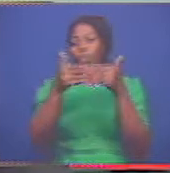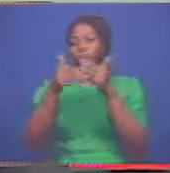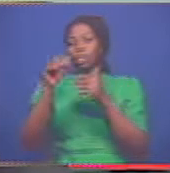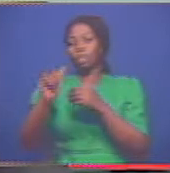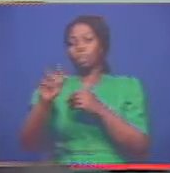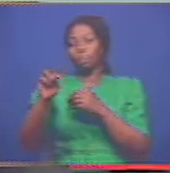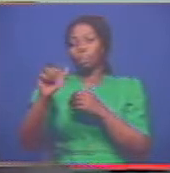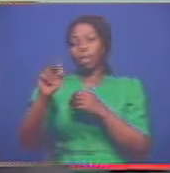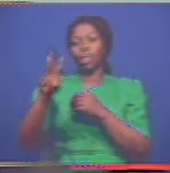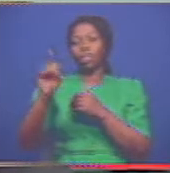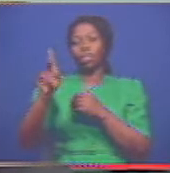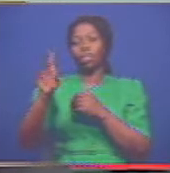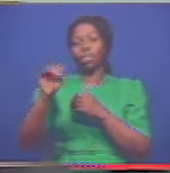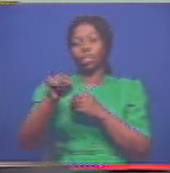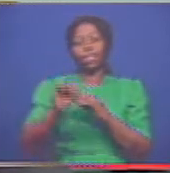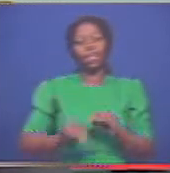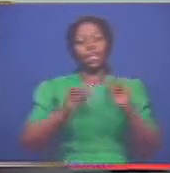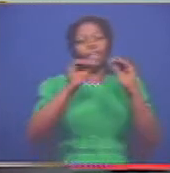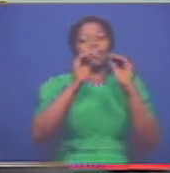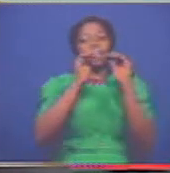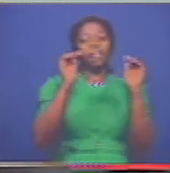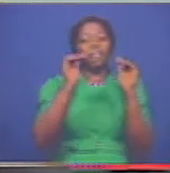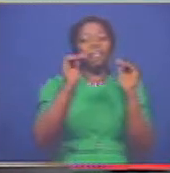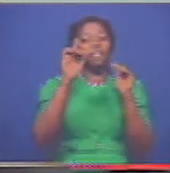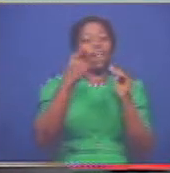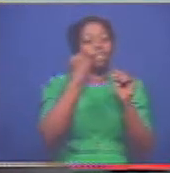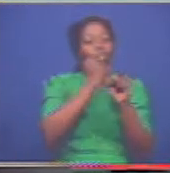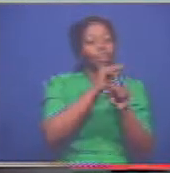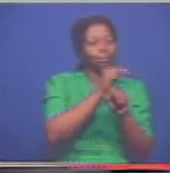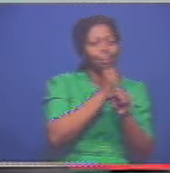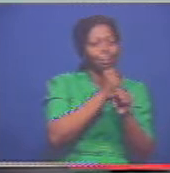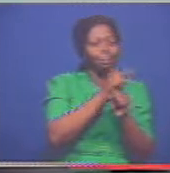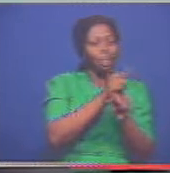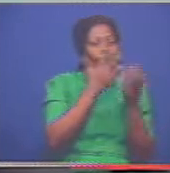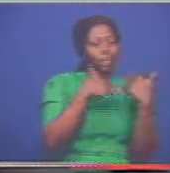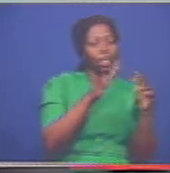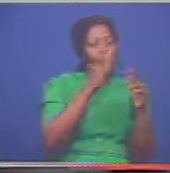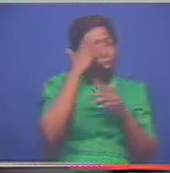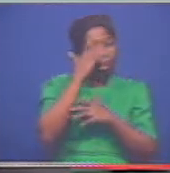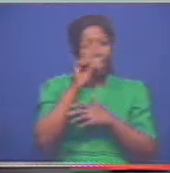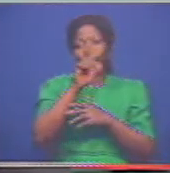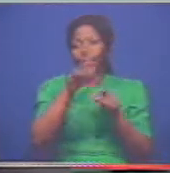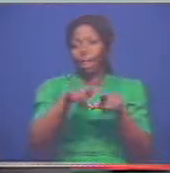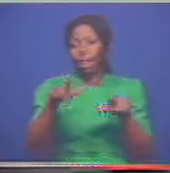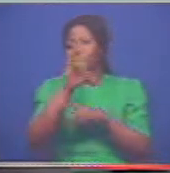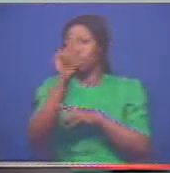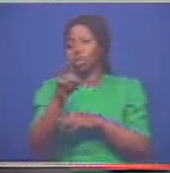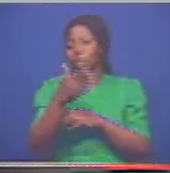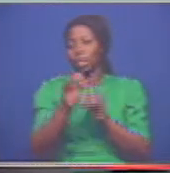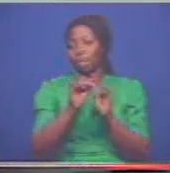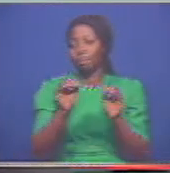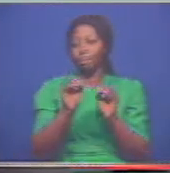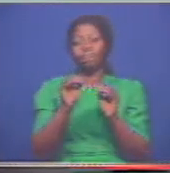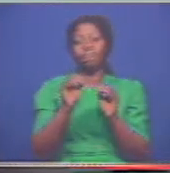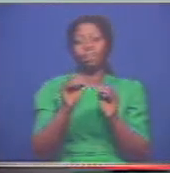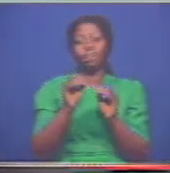at advanced stages. We first do that and we finish, because the land question is not there in terms of ownership by